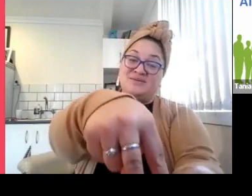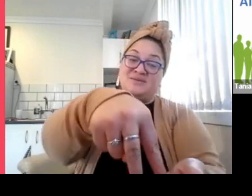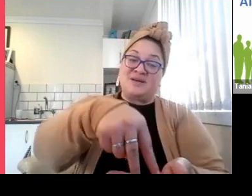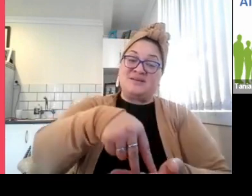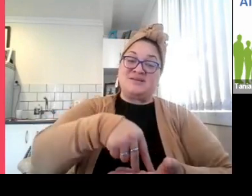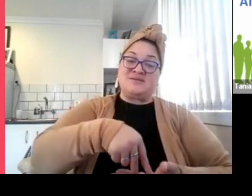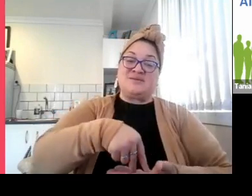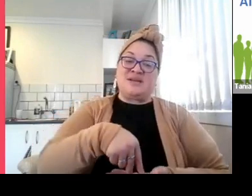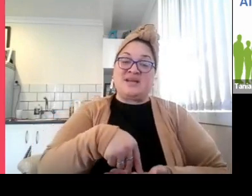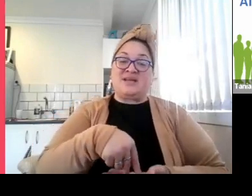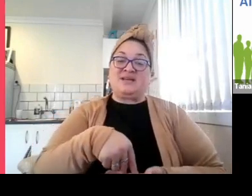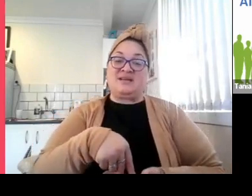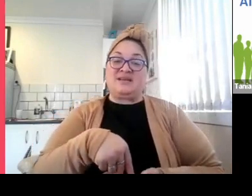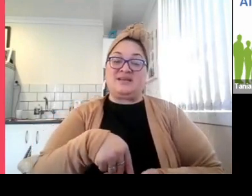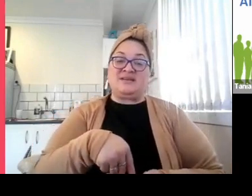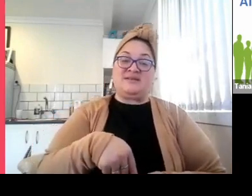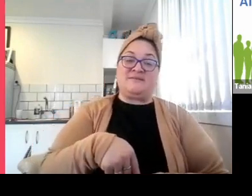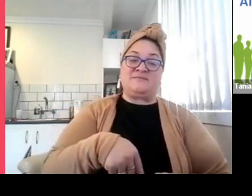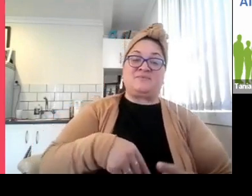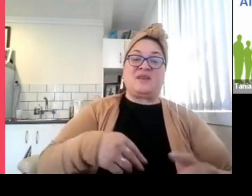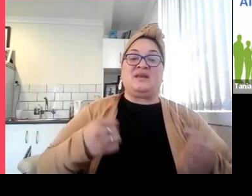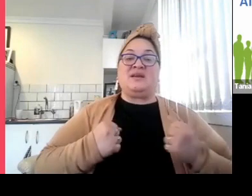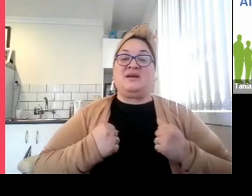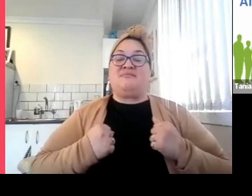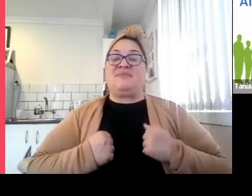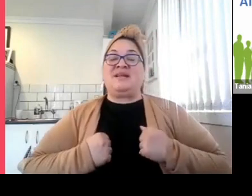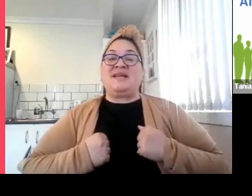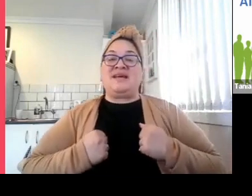e tu atu nei.